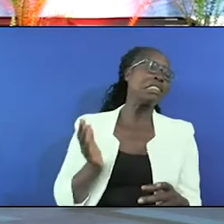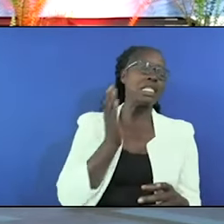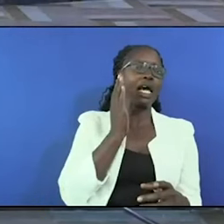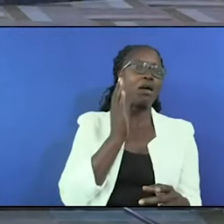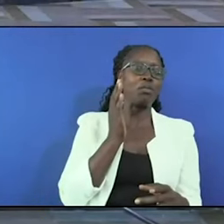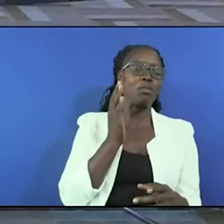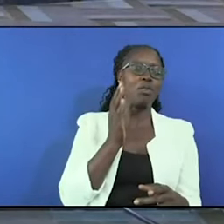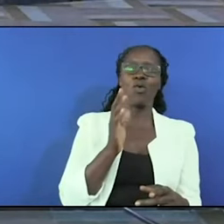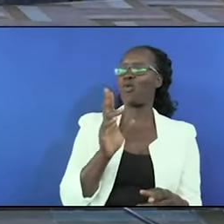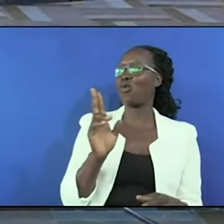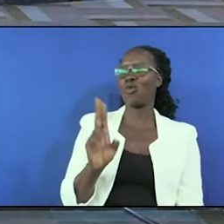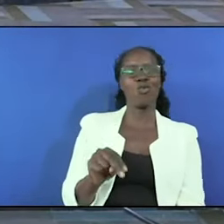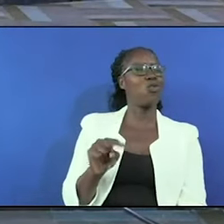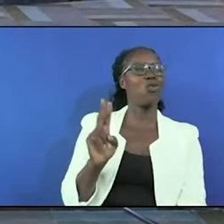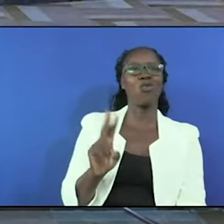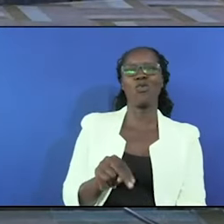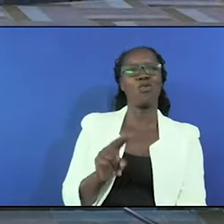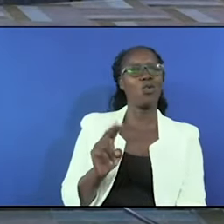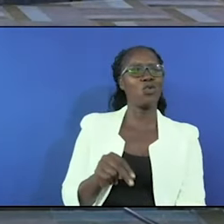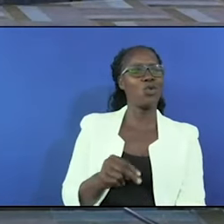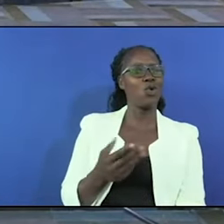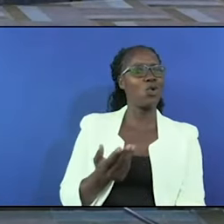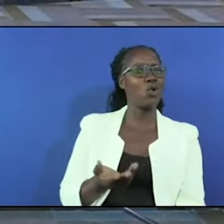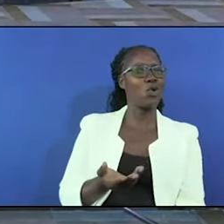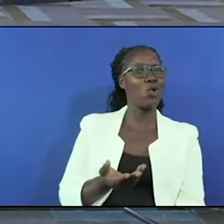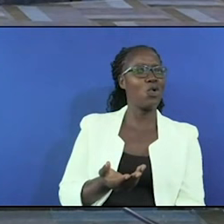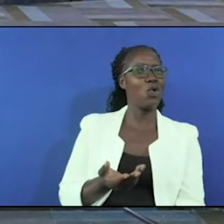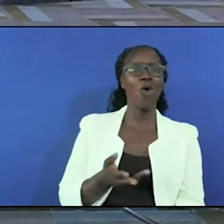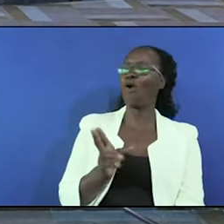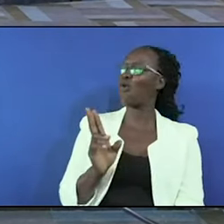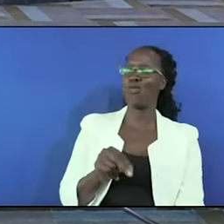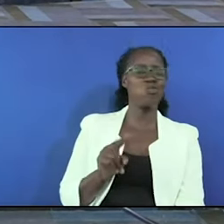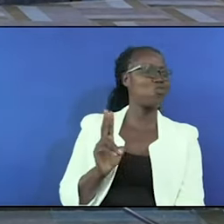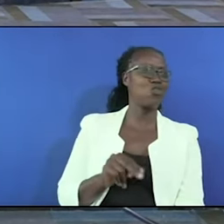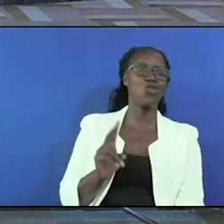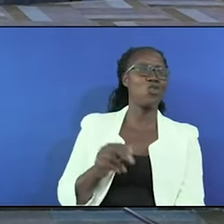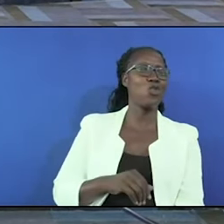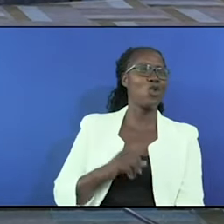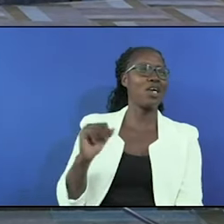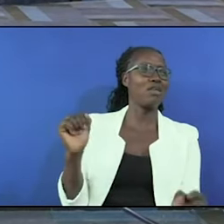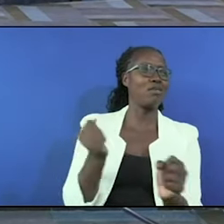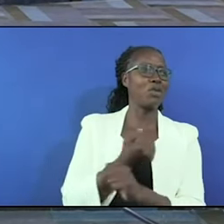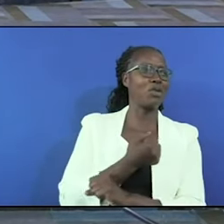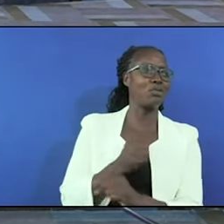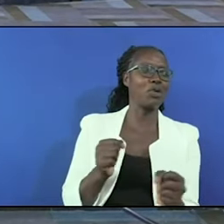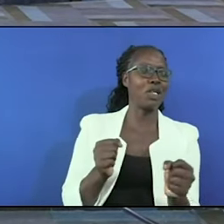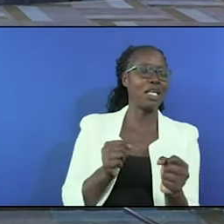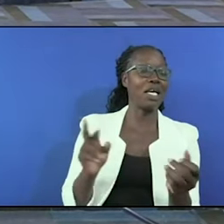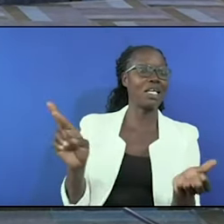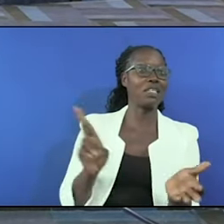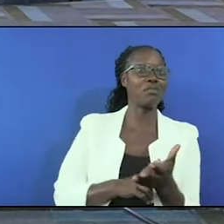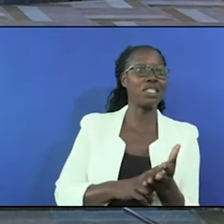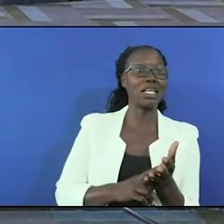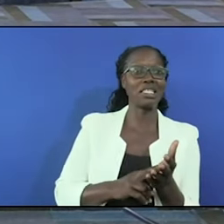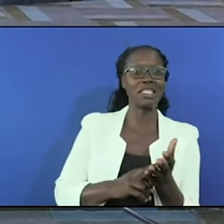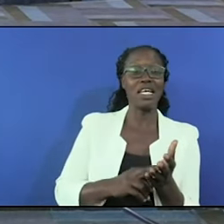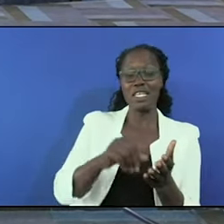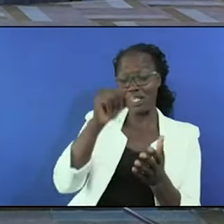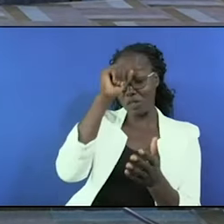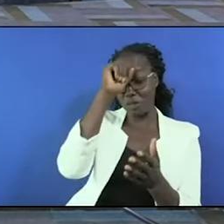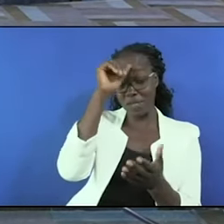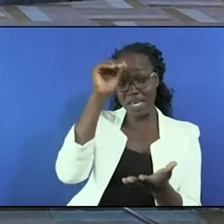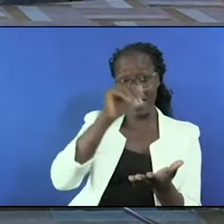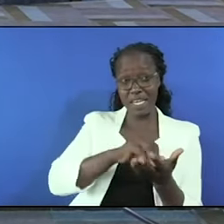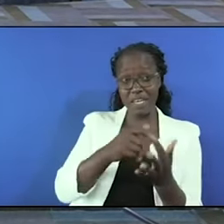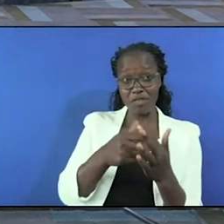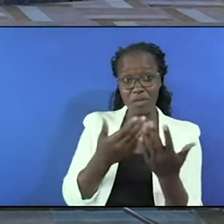no. And then I say, no, I cannot be beaten like that, you see. I come